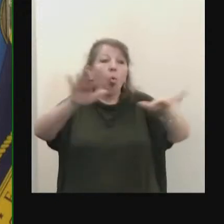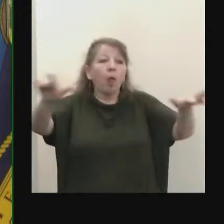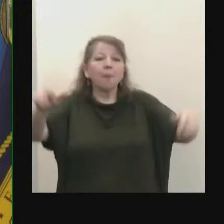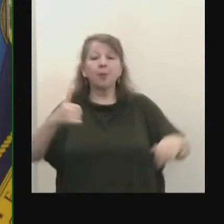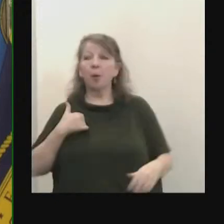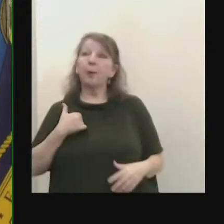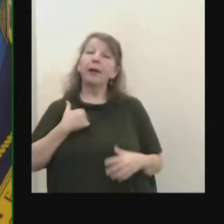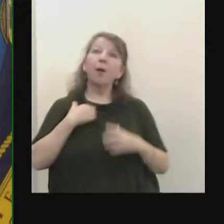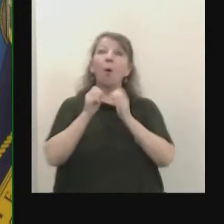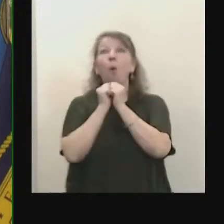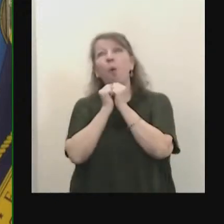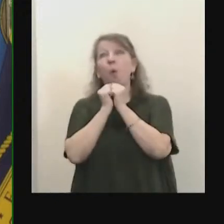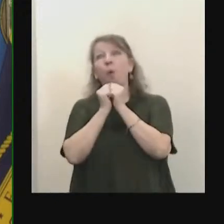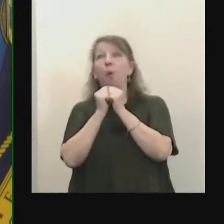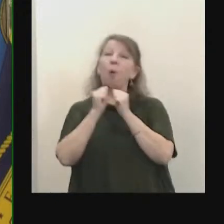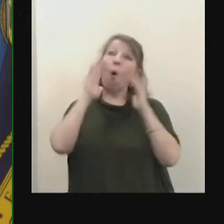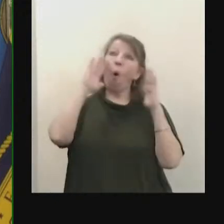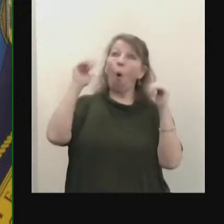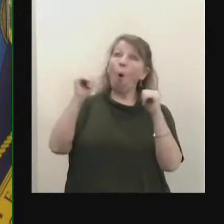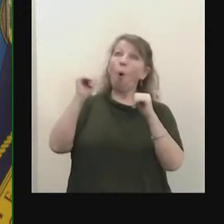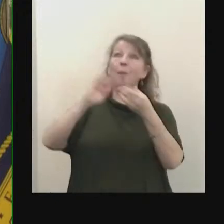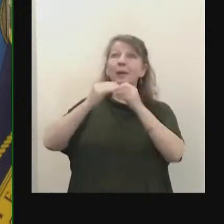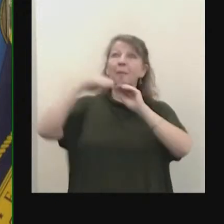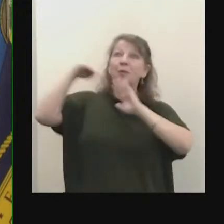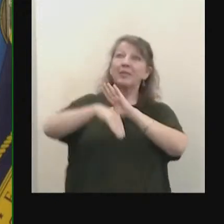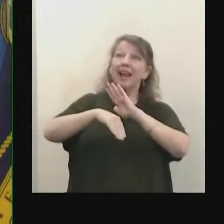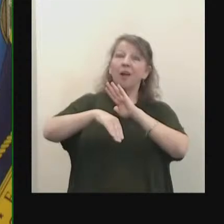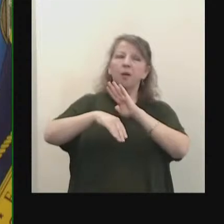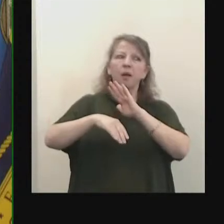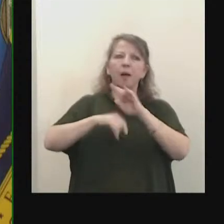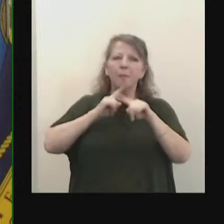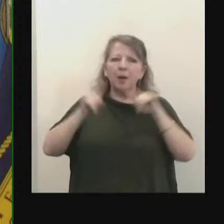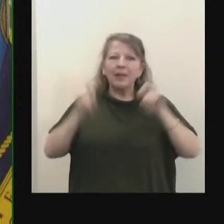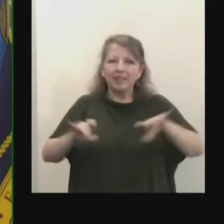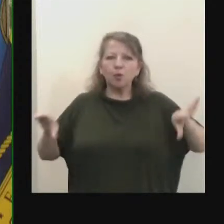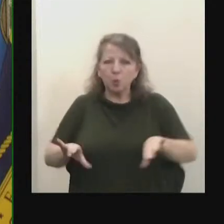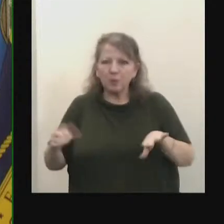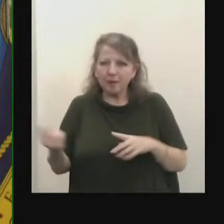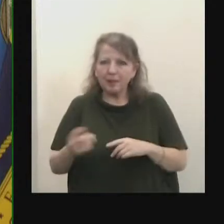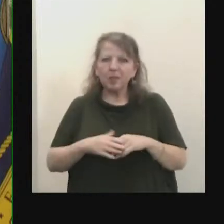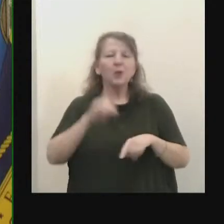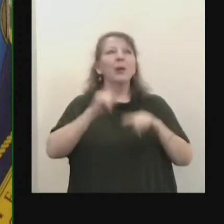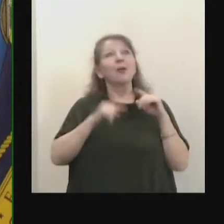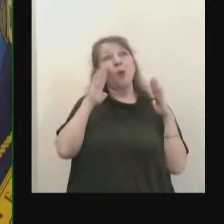down in hospitals, or we can act on it. And wishing does nothing. And